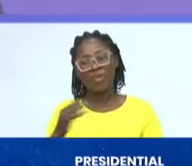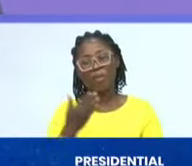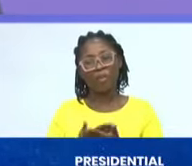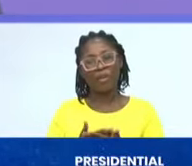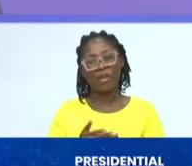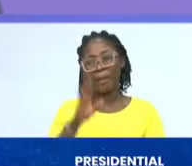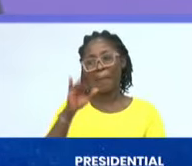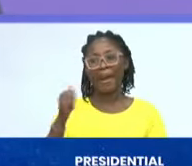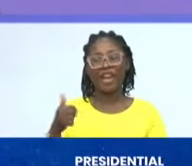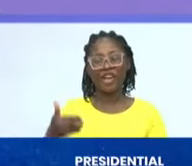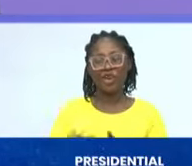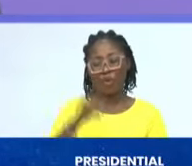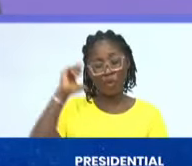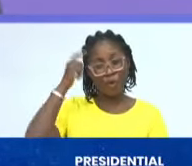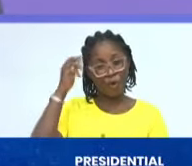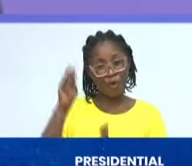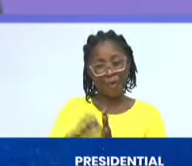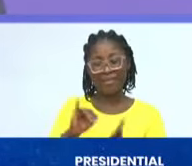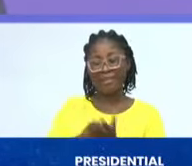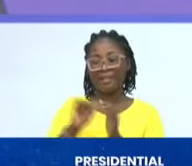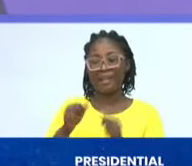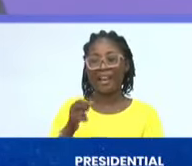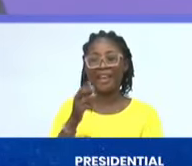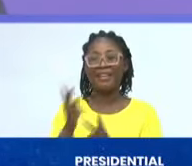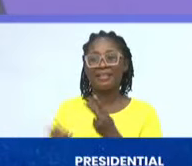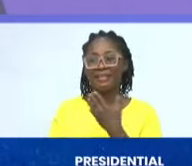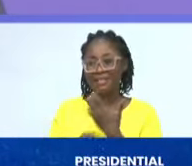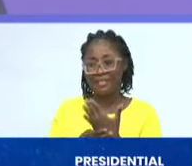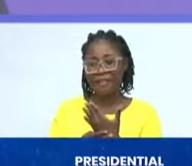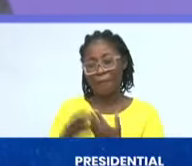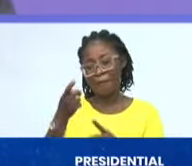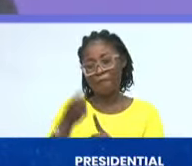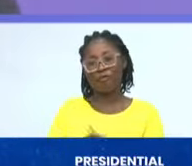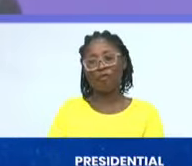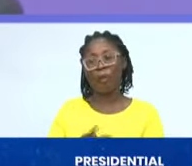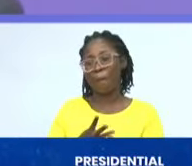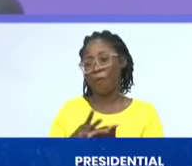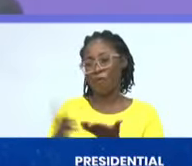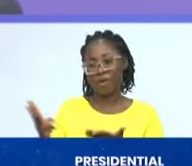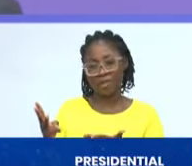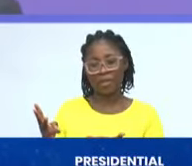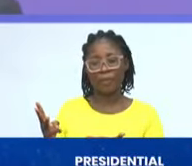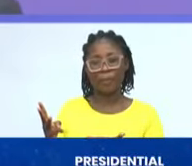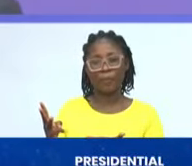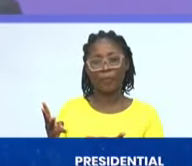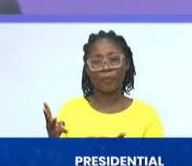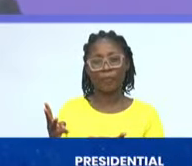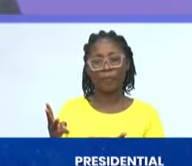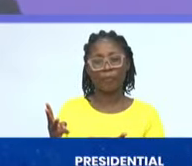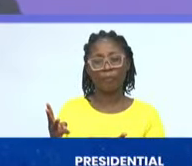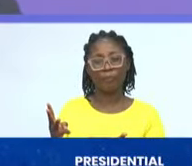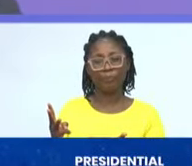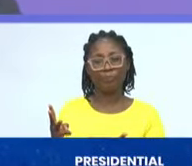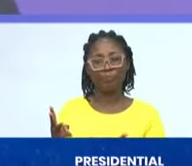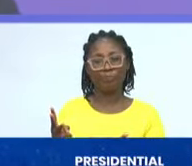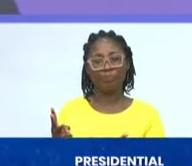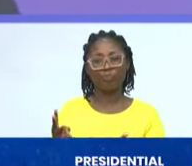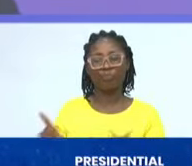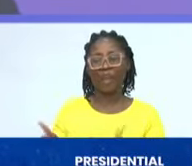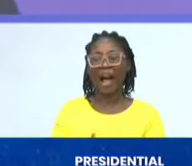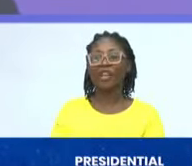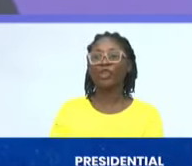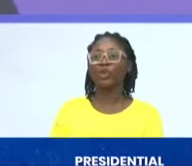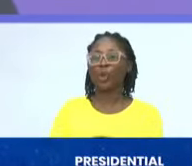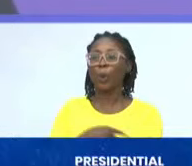able to save from waste, a new government that is able to engender investment, okay? So long